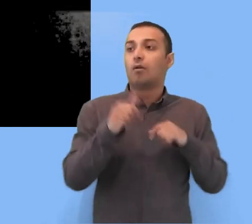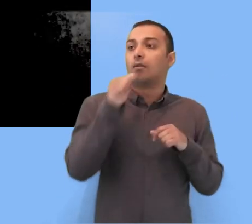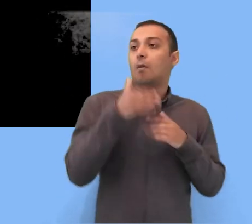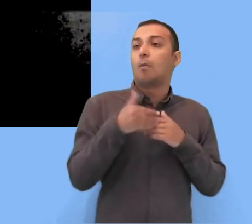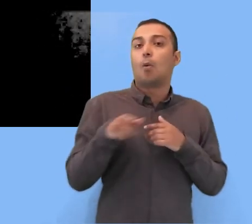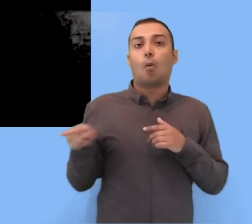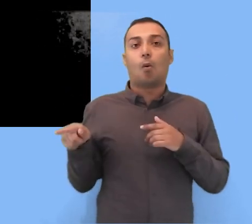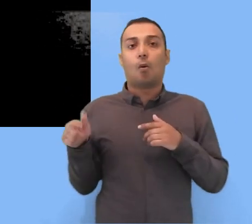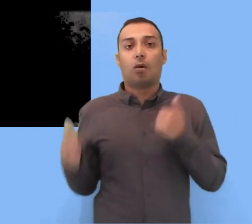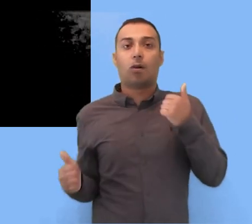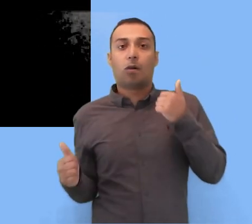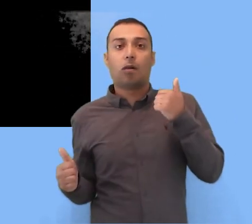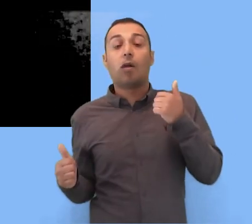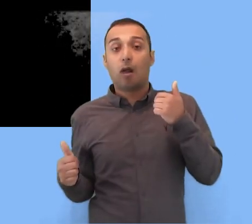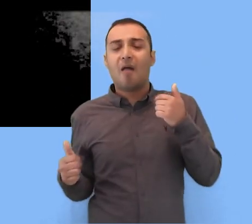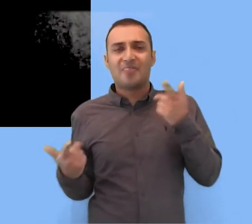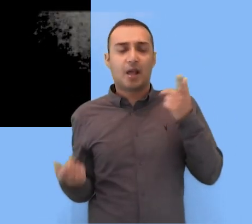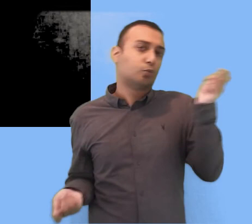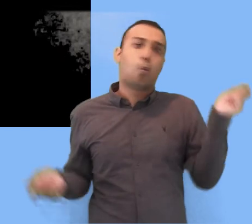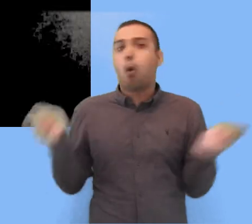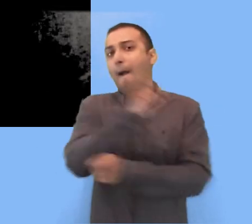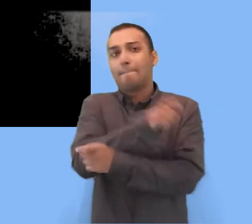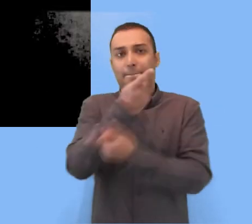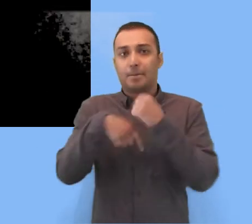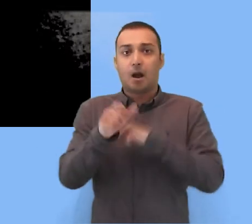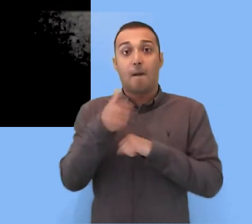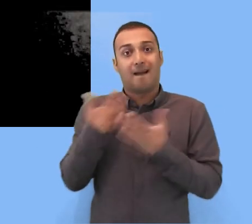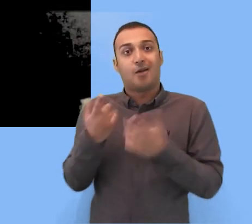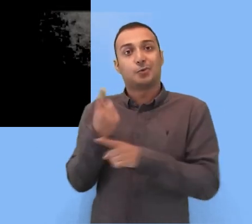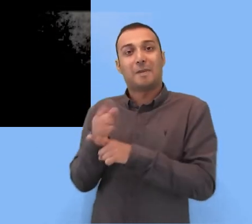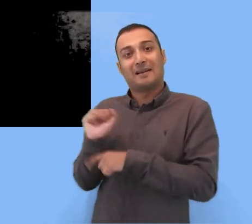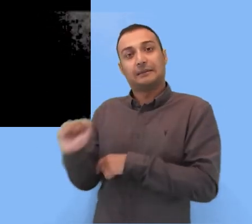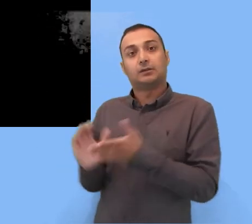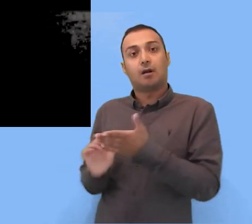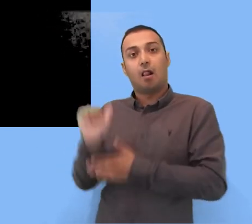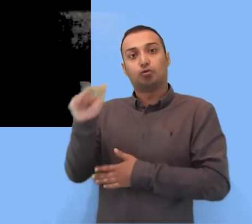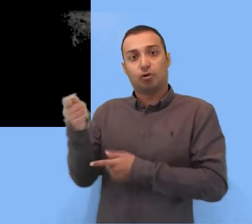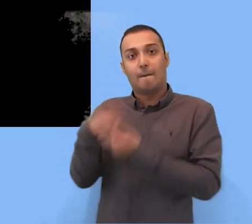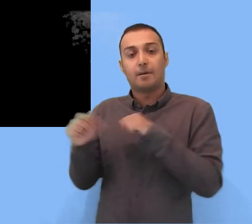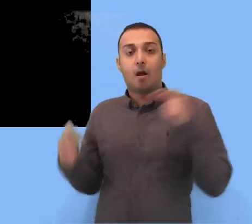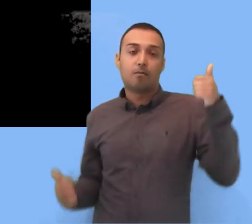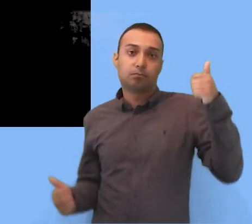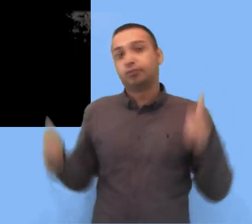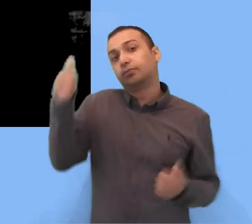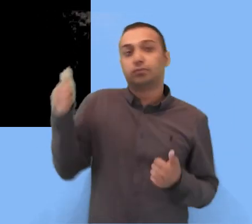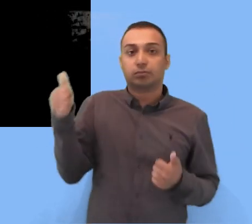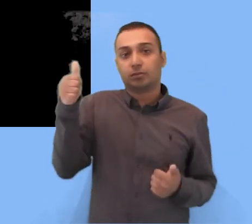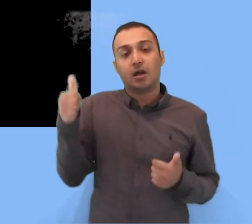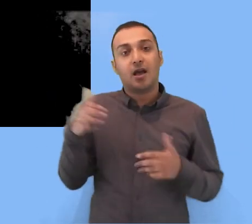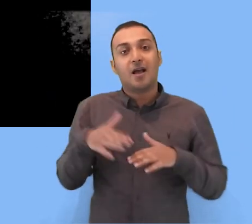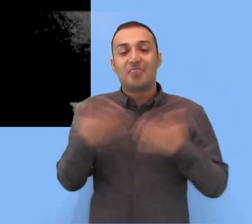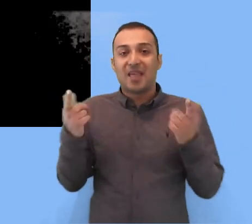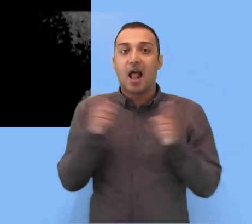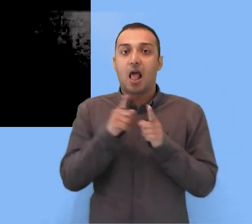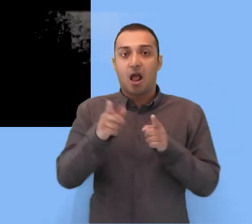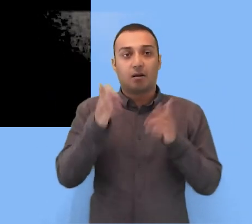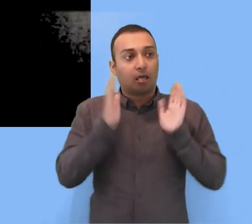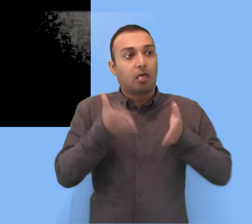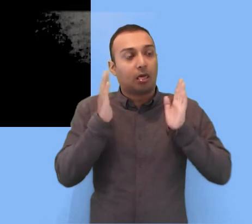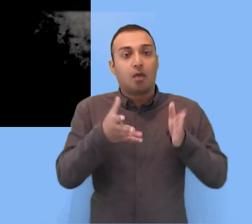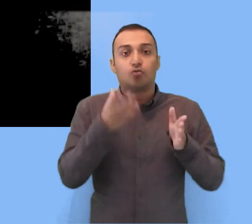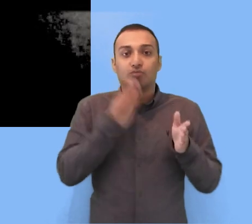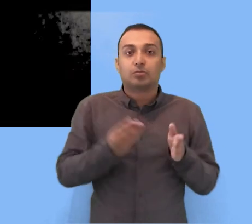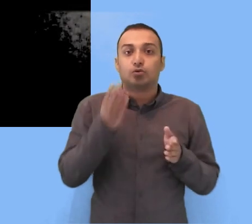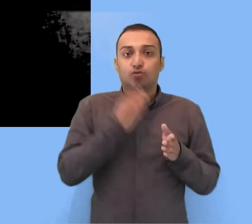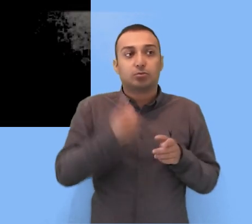I imagine it's similar with, as you say, celebrating traditions other than just Christmas. And suddenly the people that are celebrating